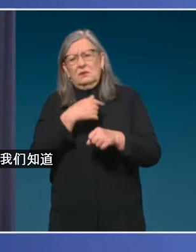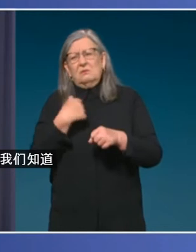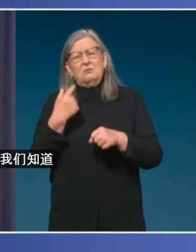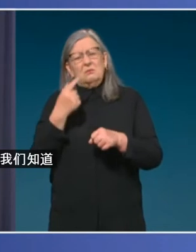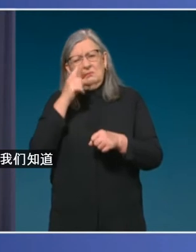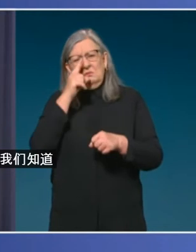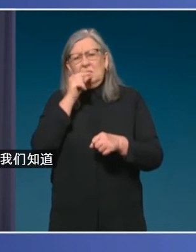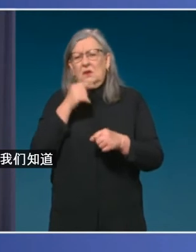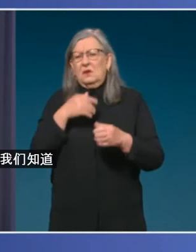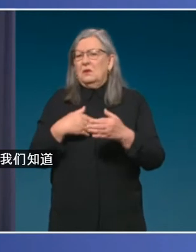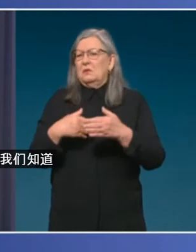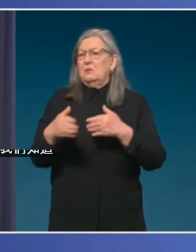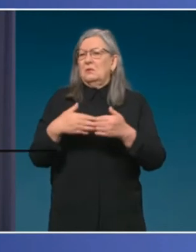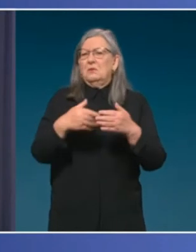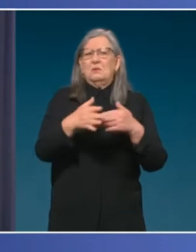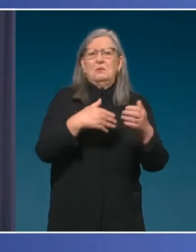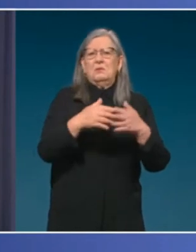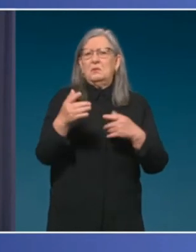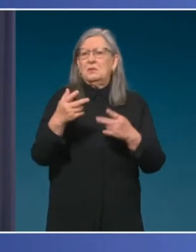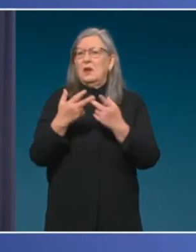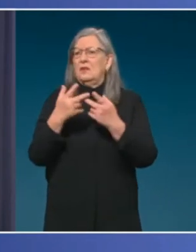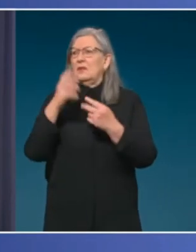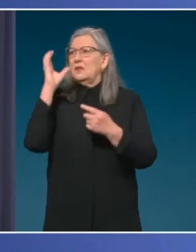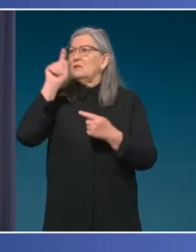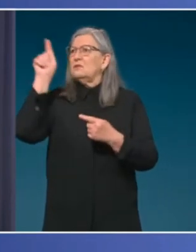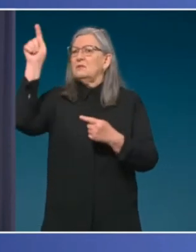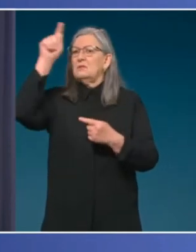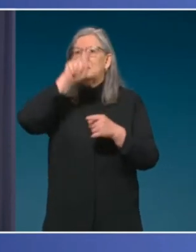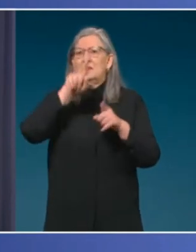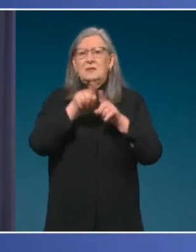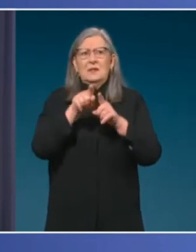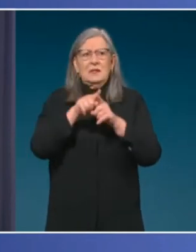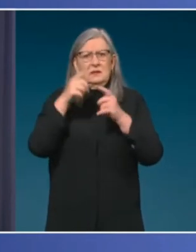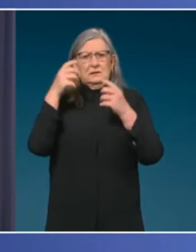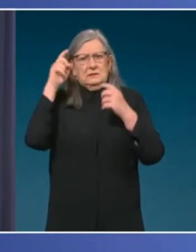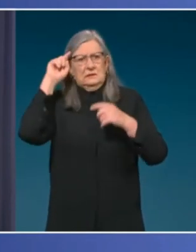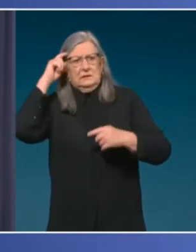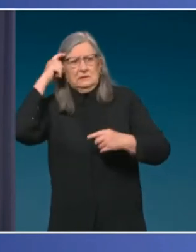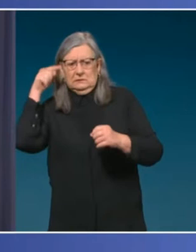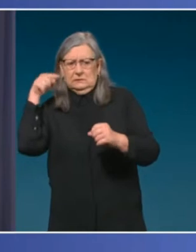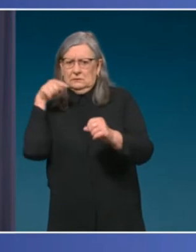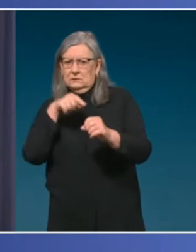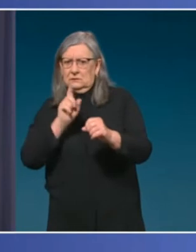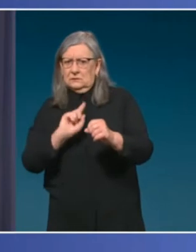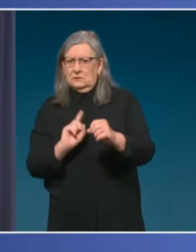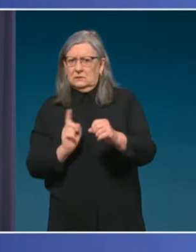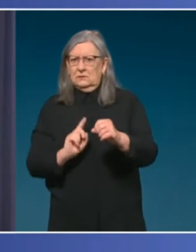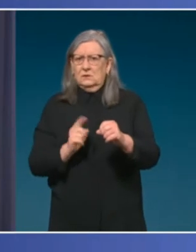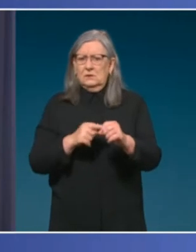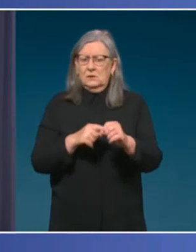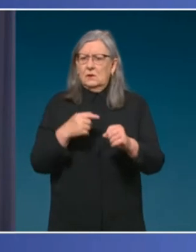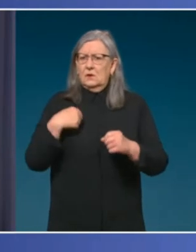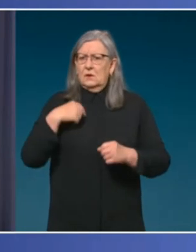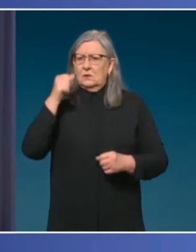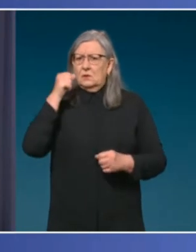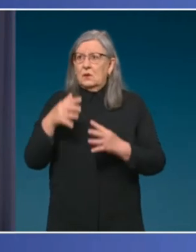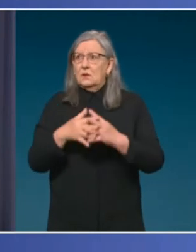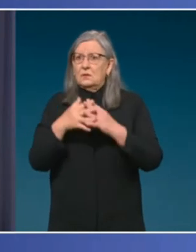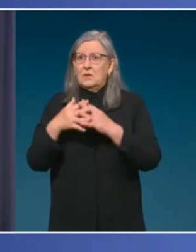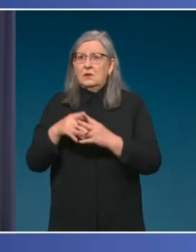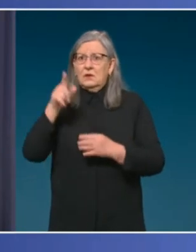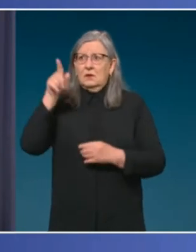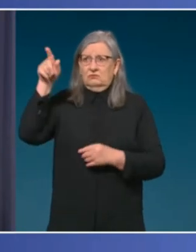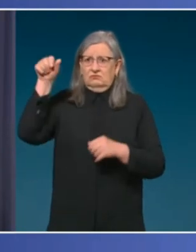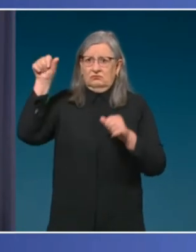other countries are facing the same challenges, and we know that the US President Biden, spoke and made